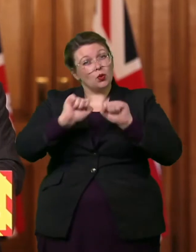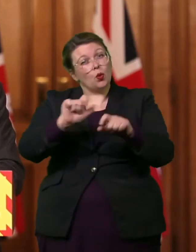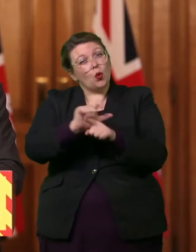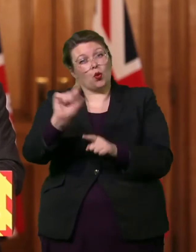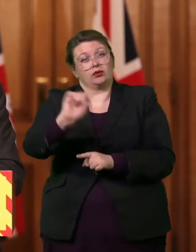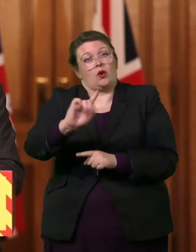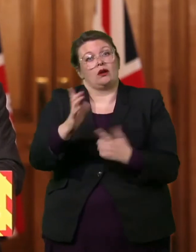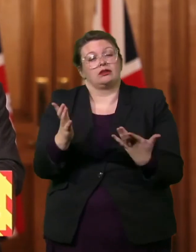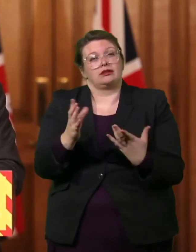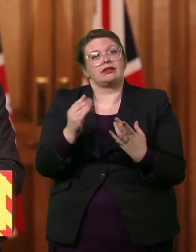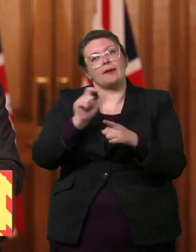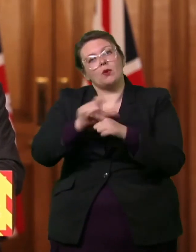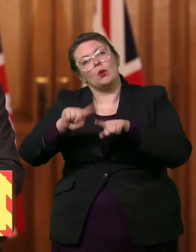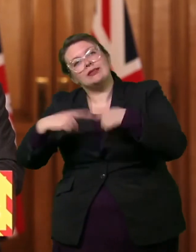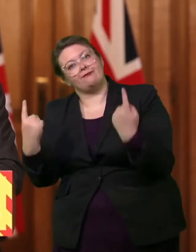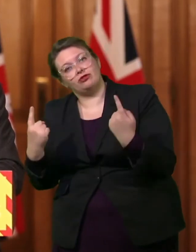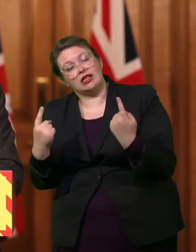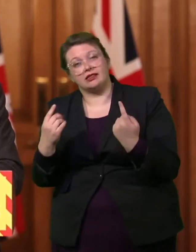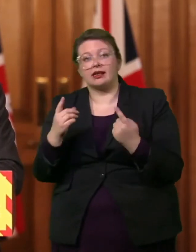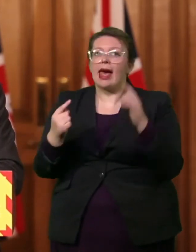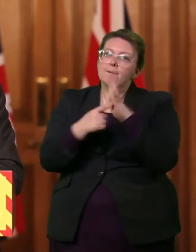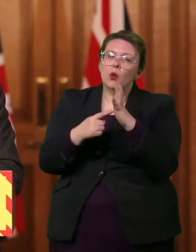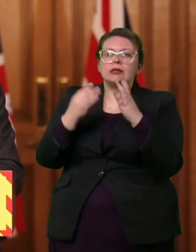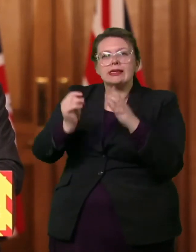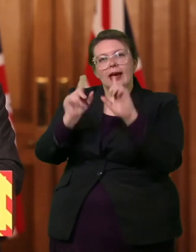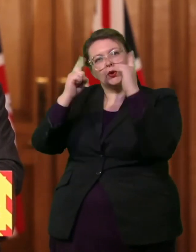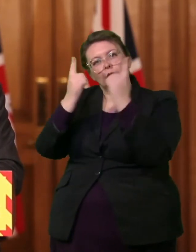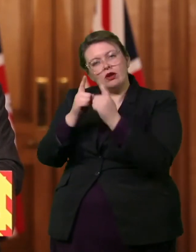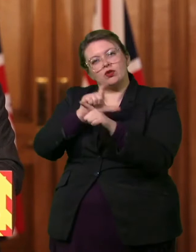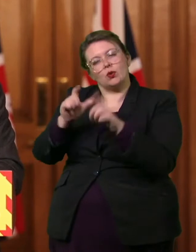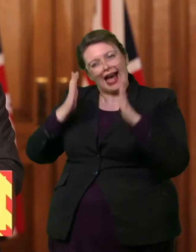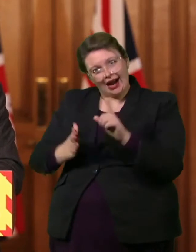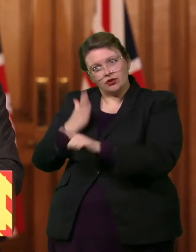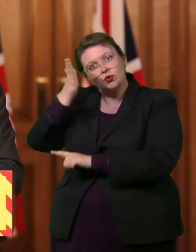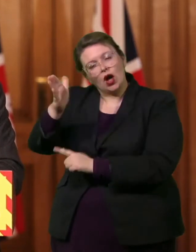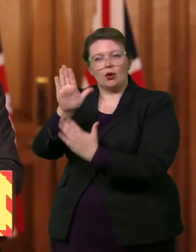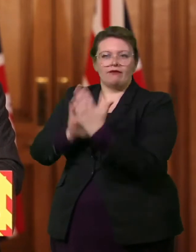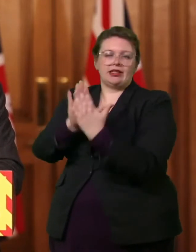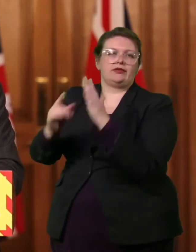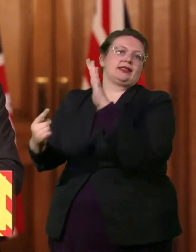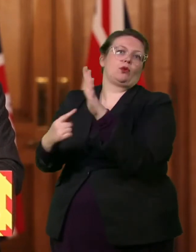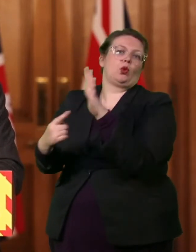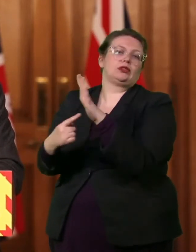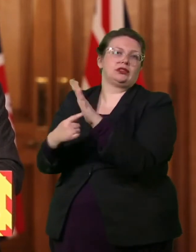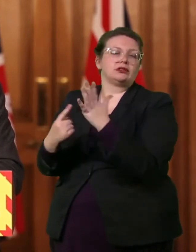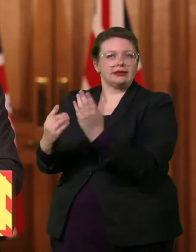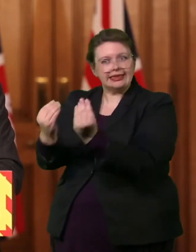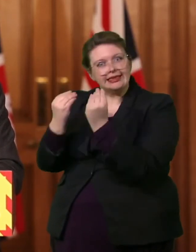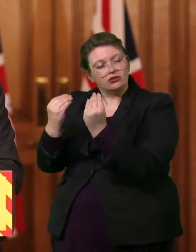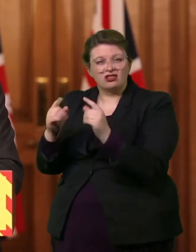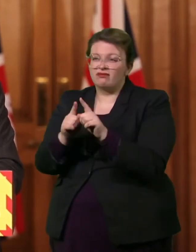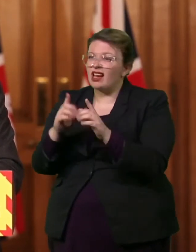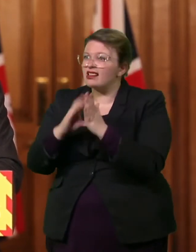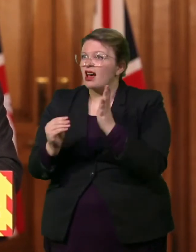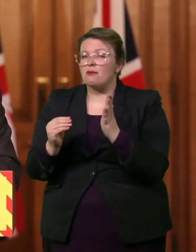you need to be physically present. There's some courses that have been running throughout, including with, of course,